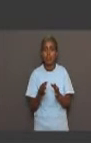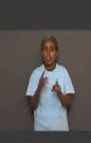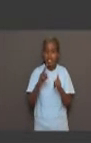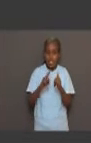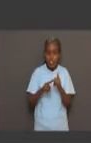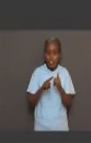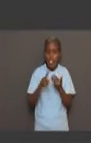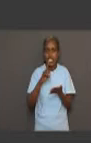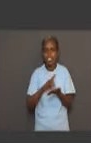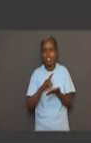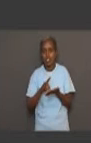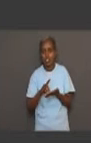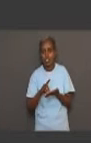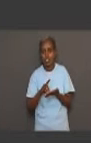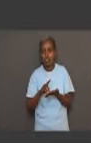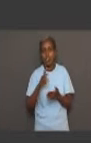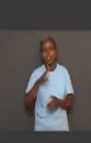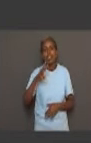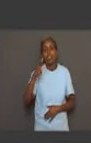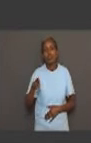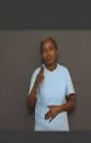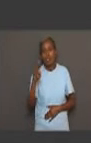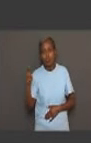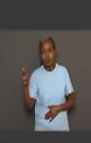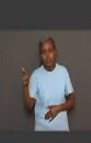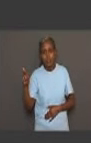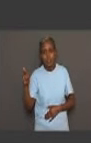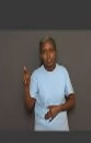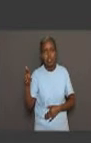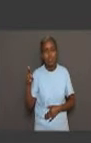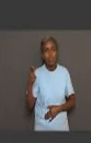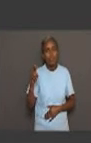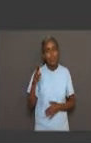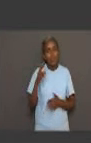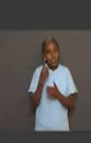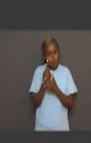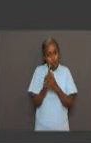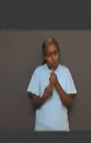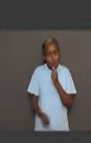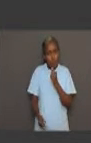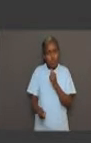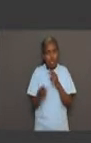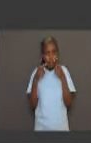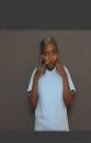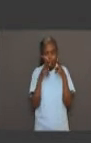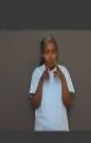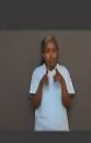final digit of its square root, we only have to look